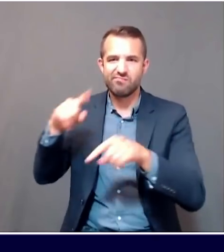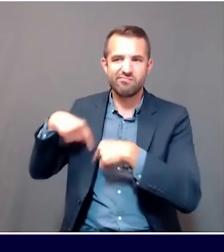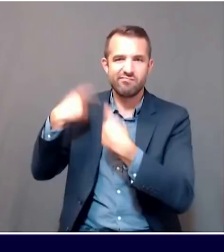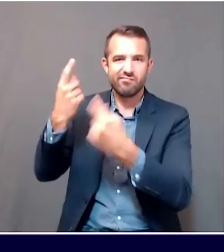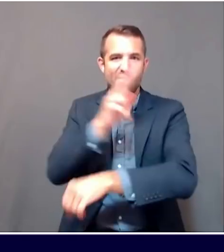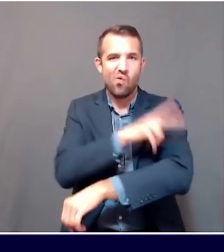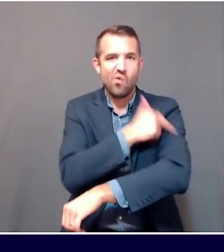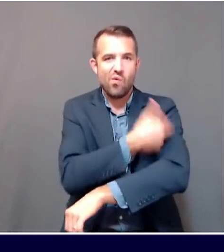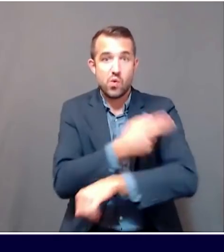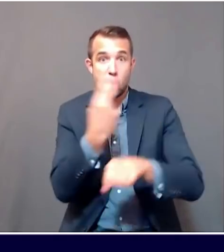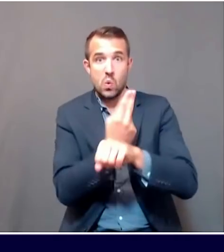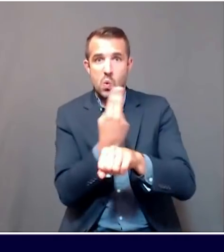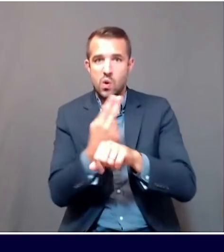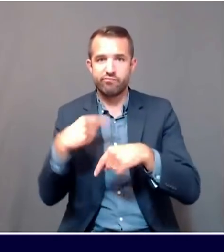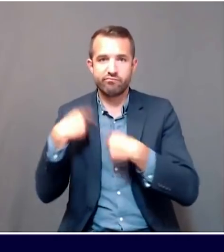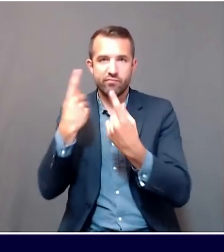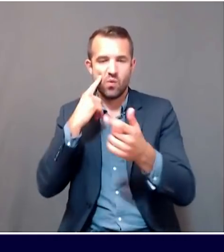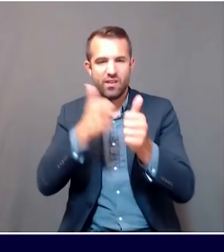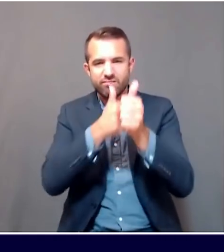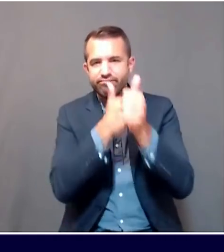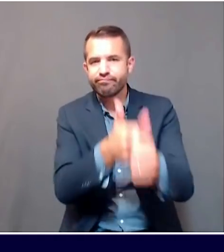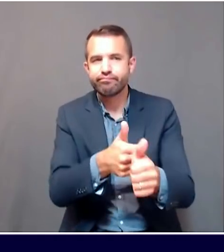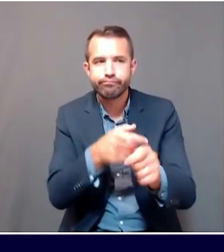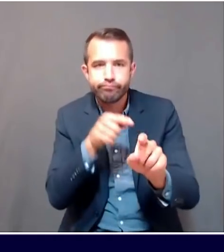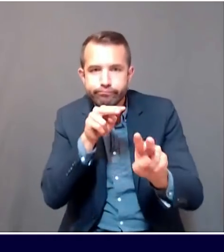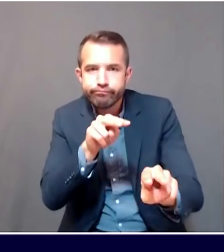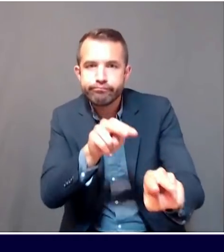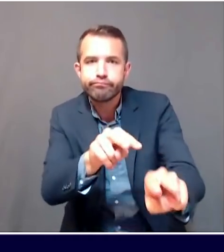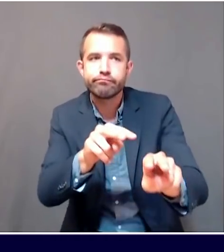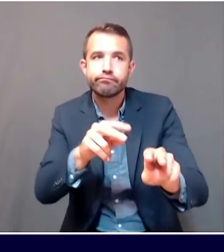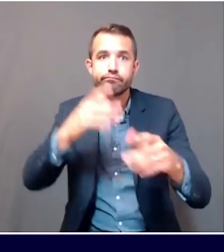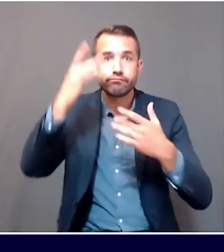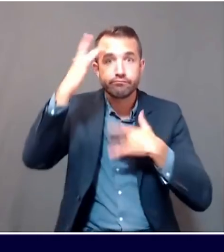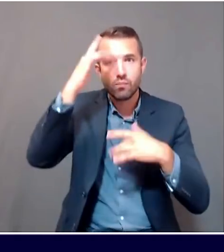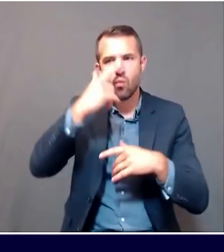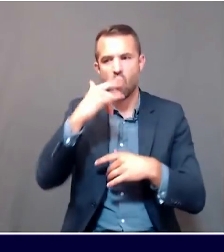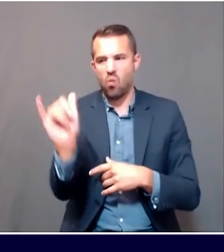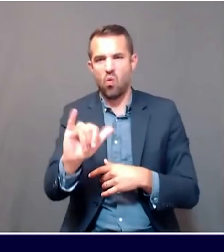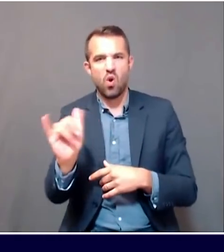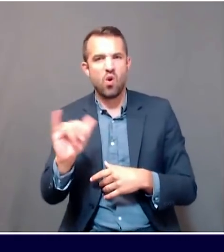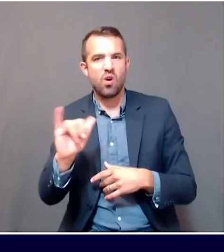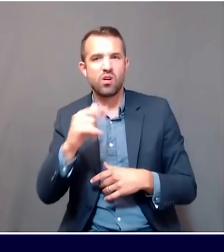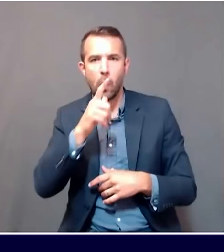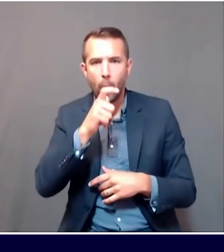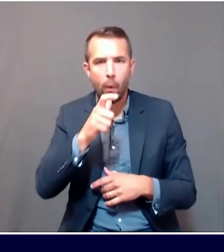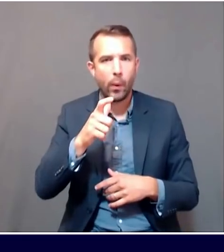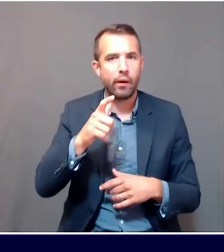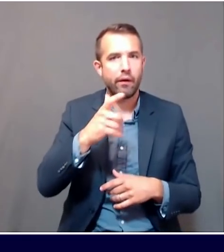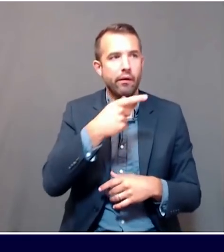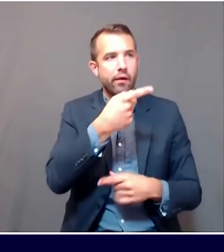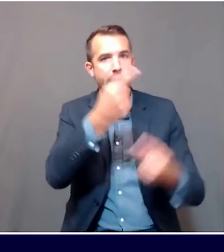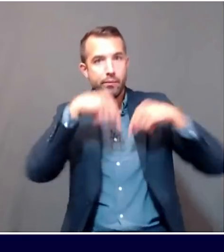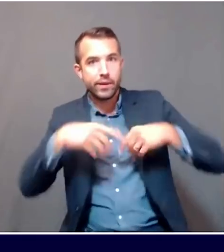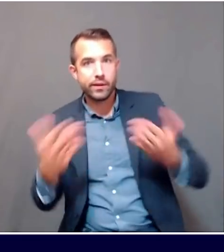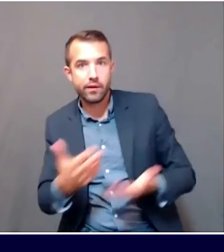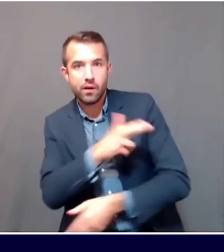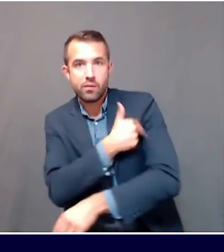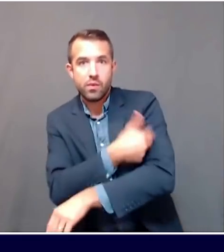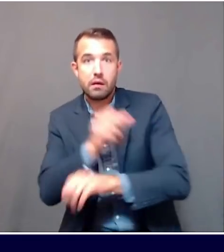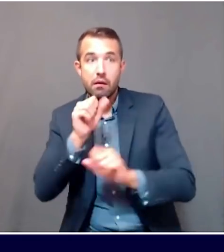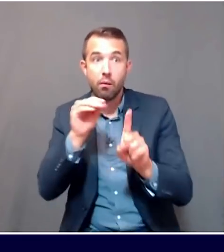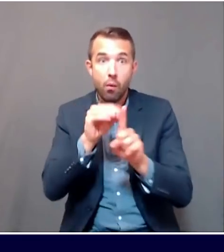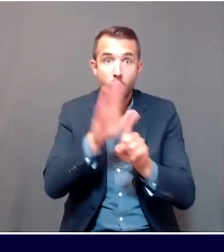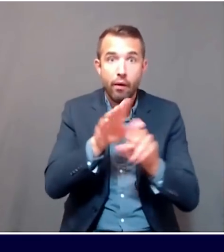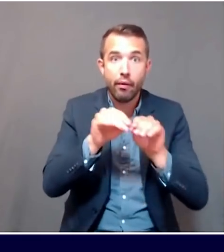conduct symptom tracking of individual patients who may have been in their facility and say been exposed to a healthcare